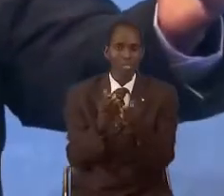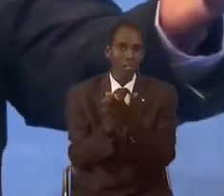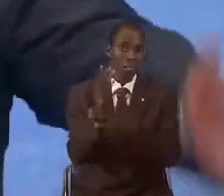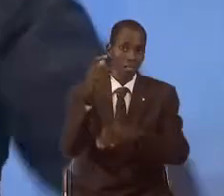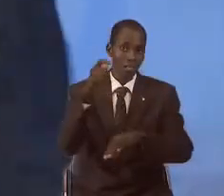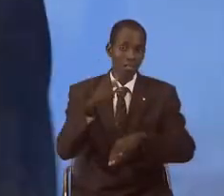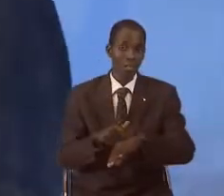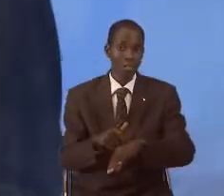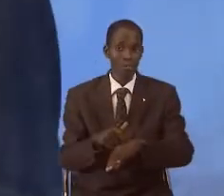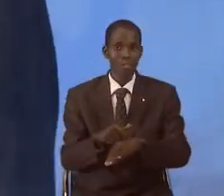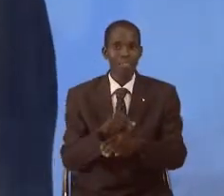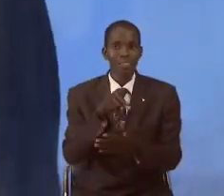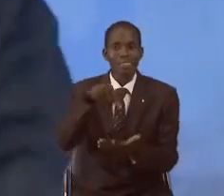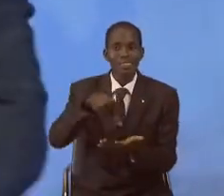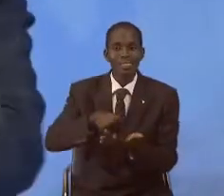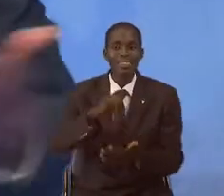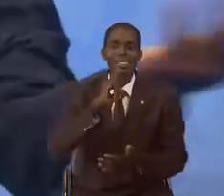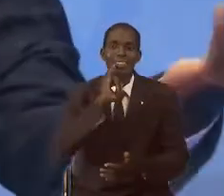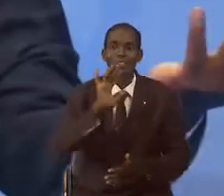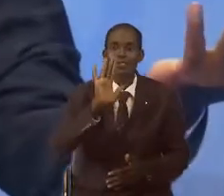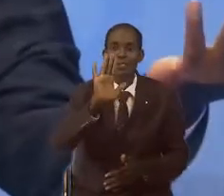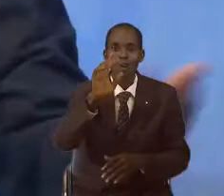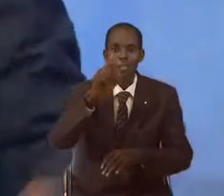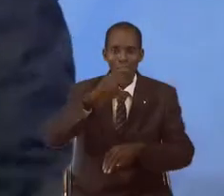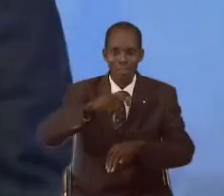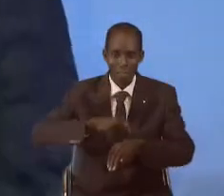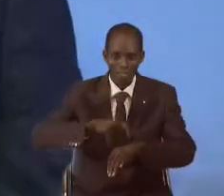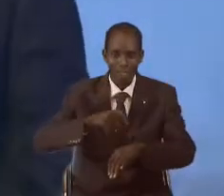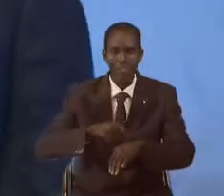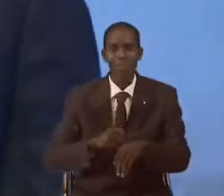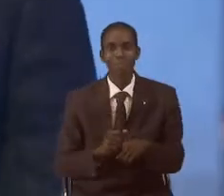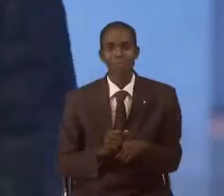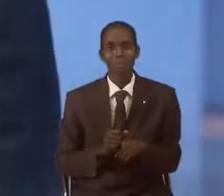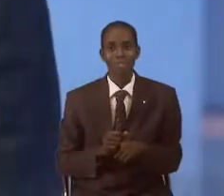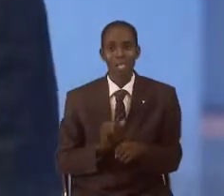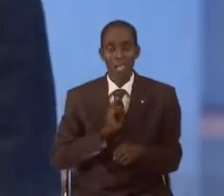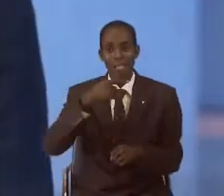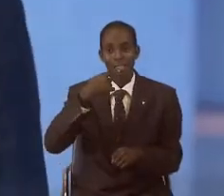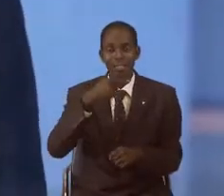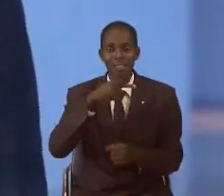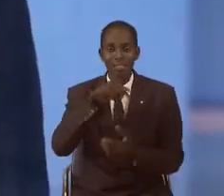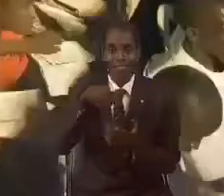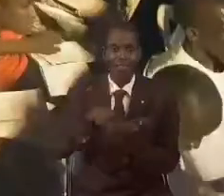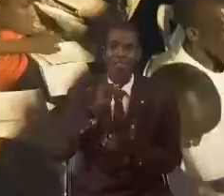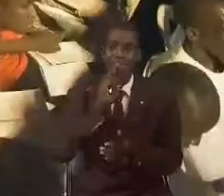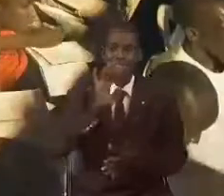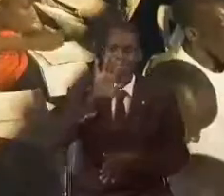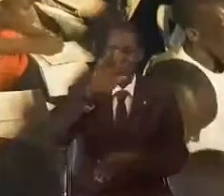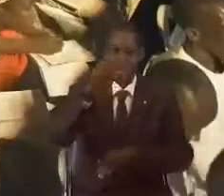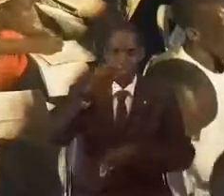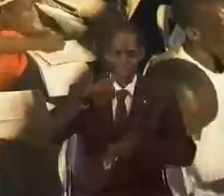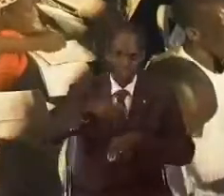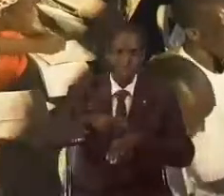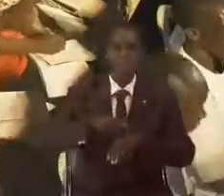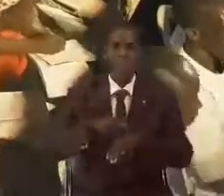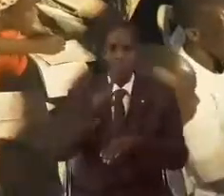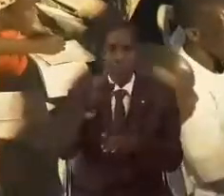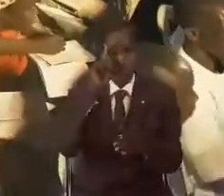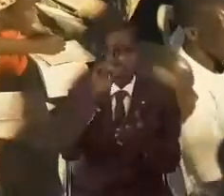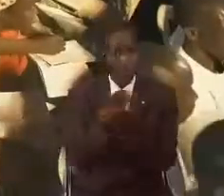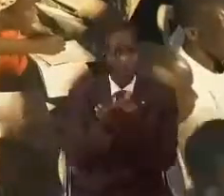yet without strength, in due time, this is your time.